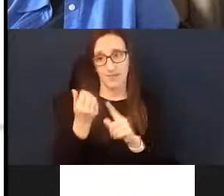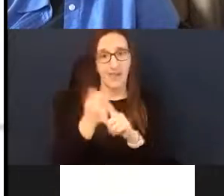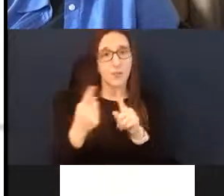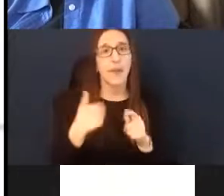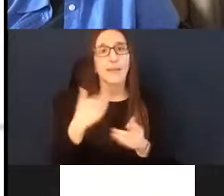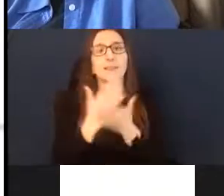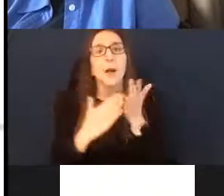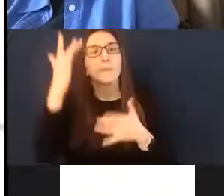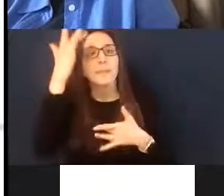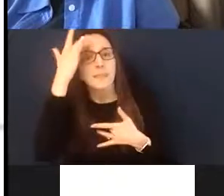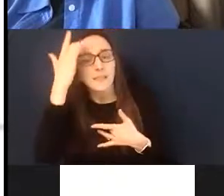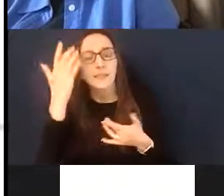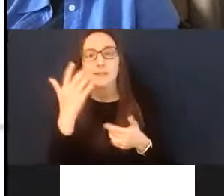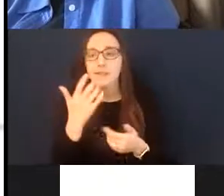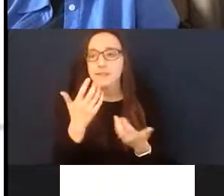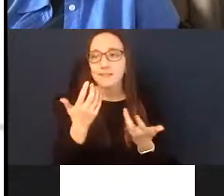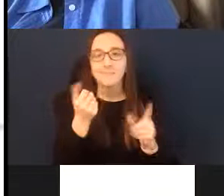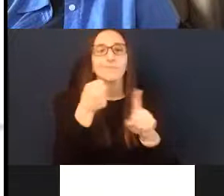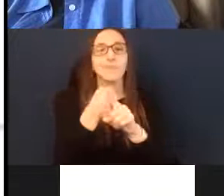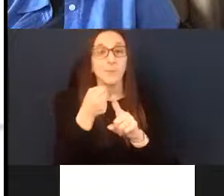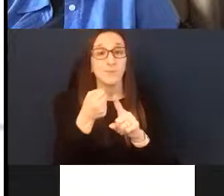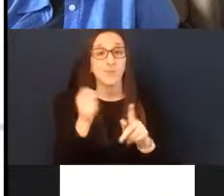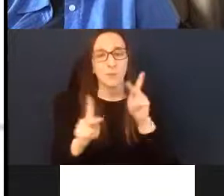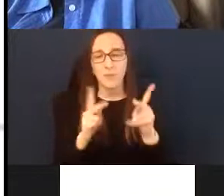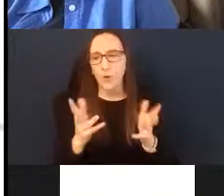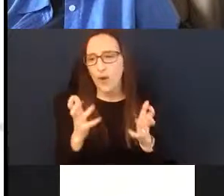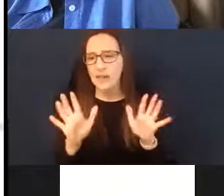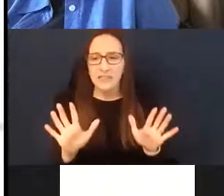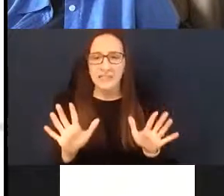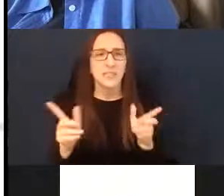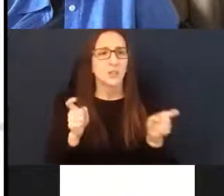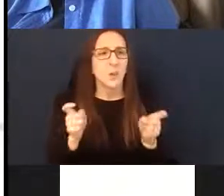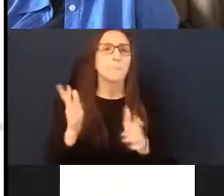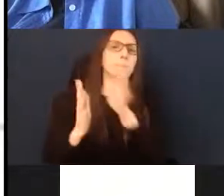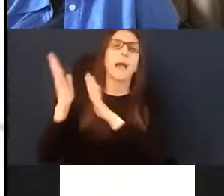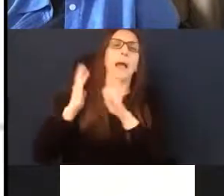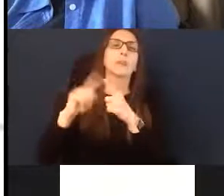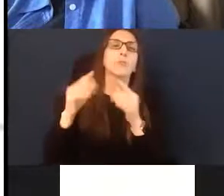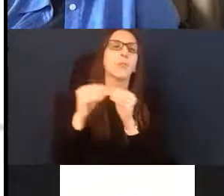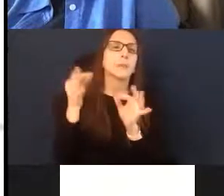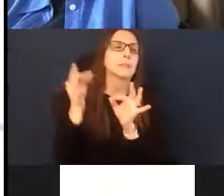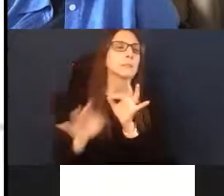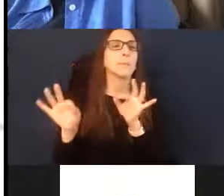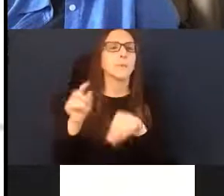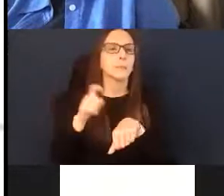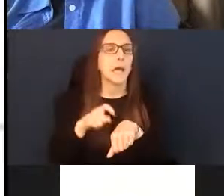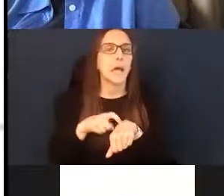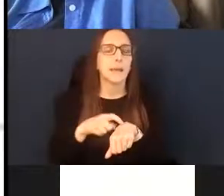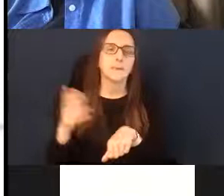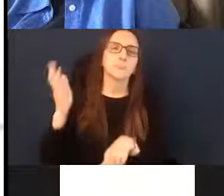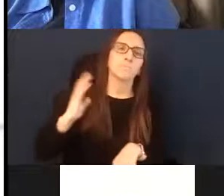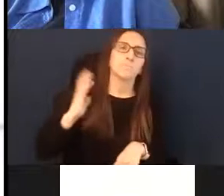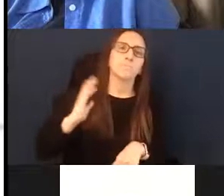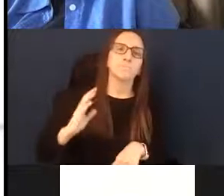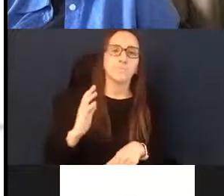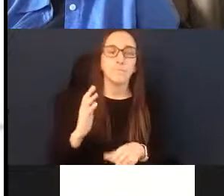another. And so we are in a time and people kind of want to go, all right, let's go back to simpler times and maybe that'll help because back